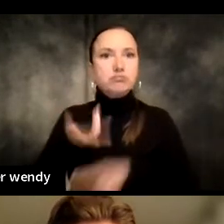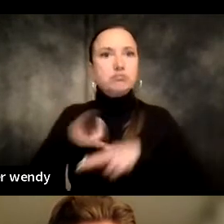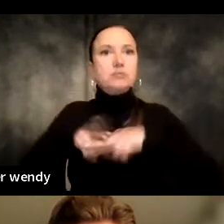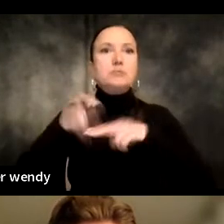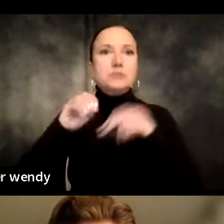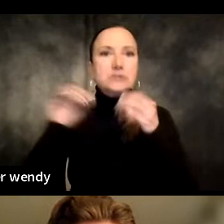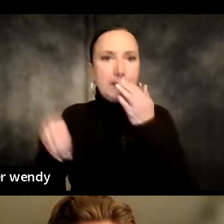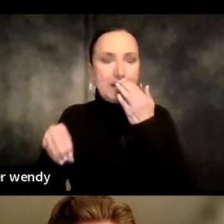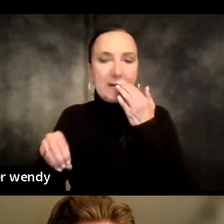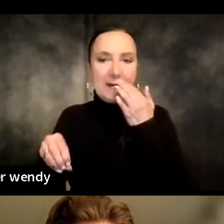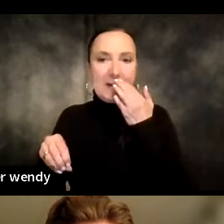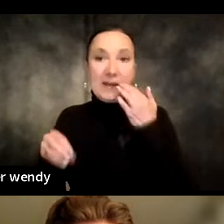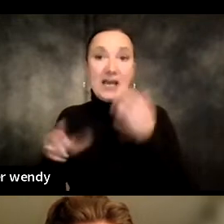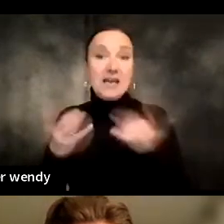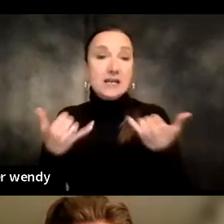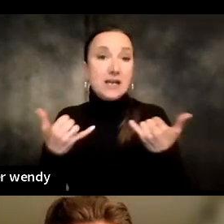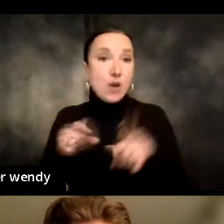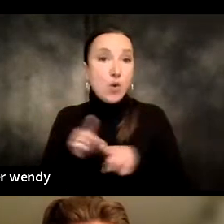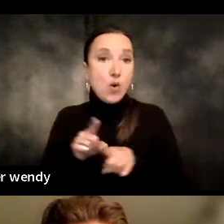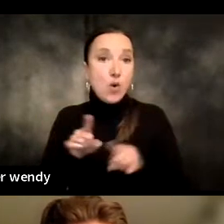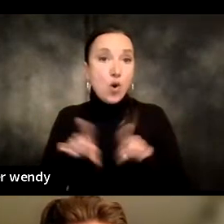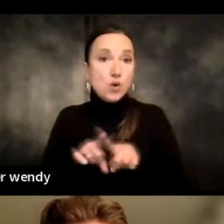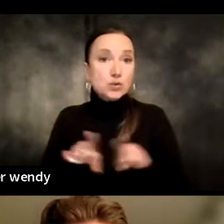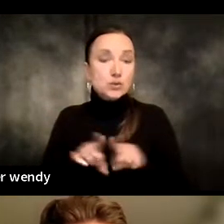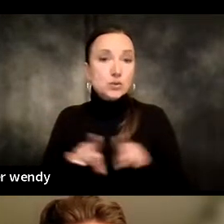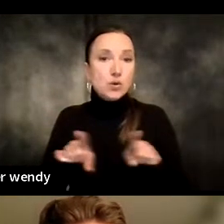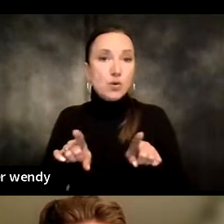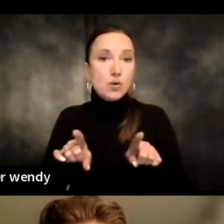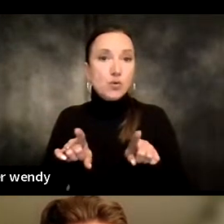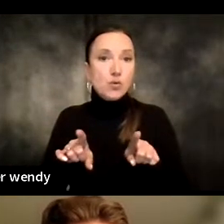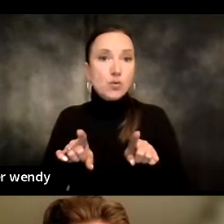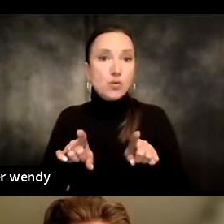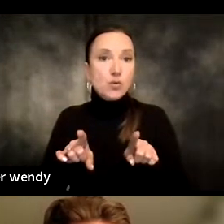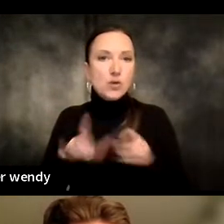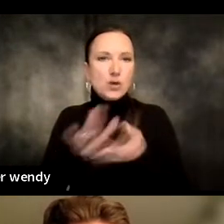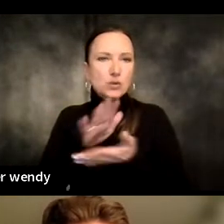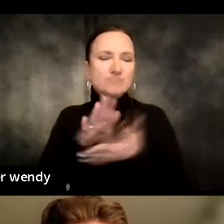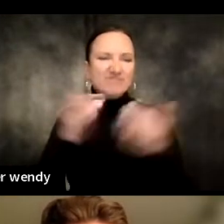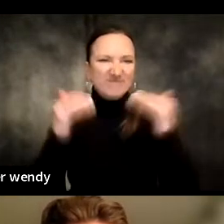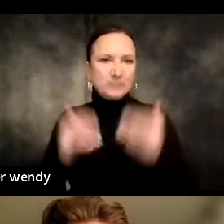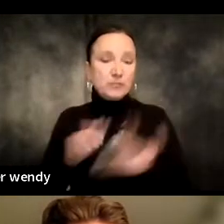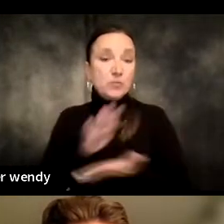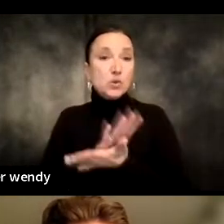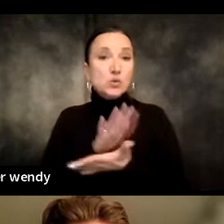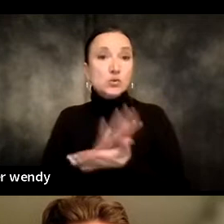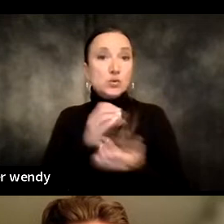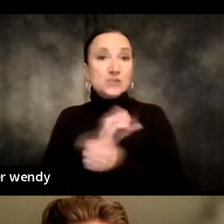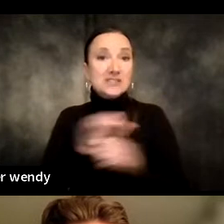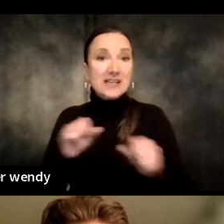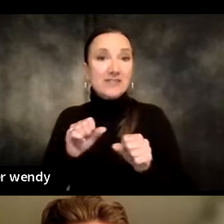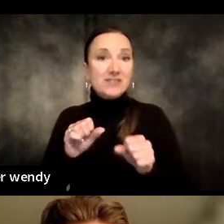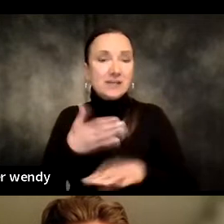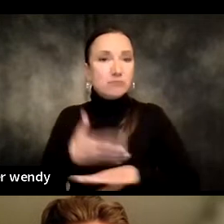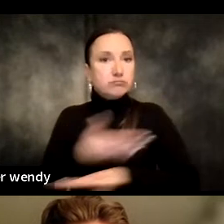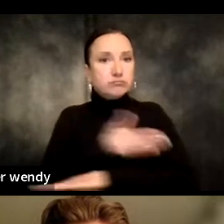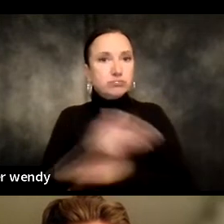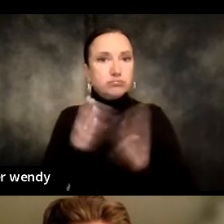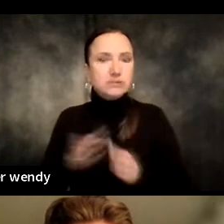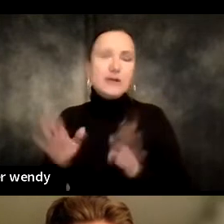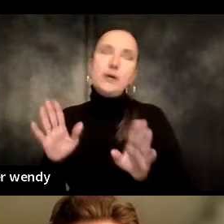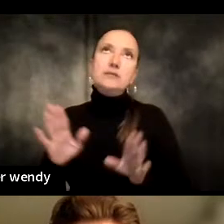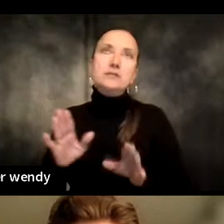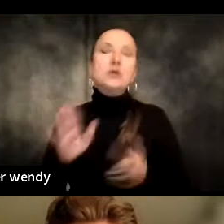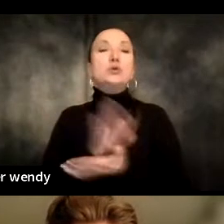And now we would also get into our school safety enhancement plan. School